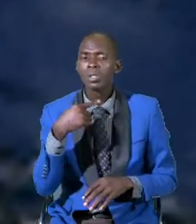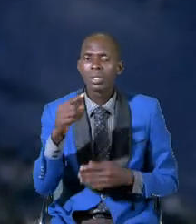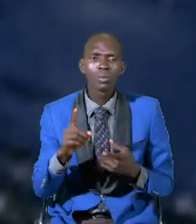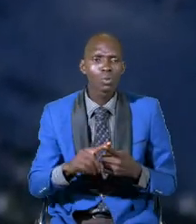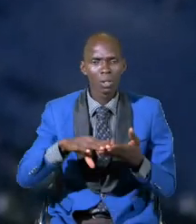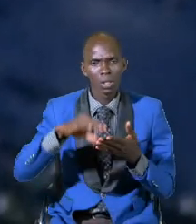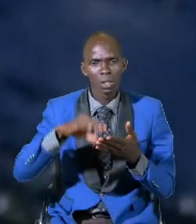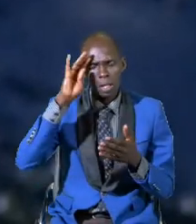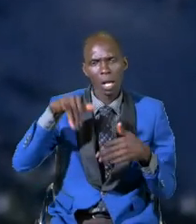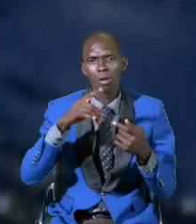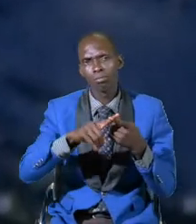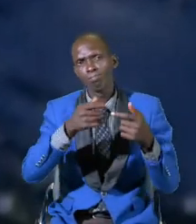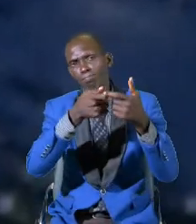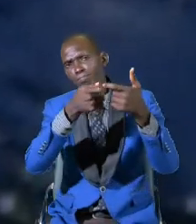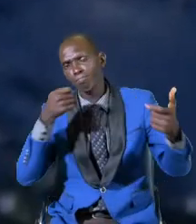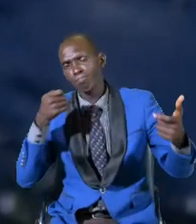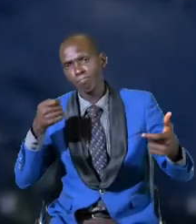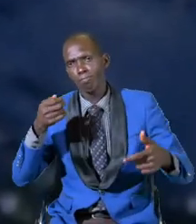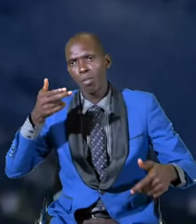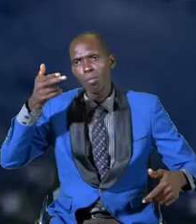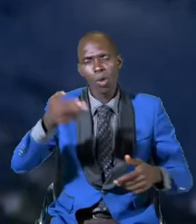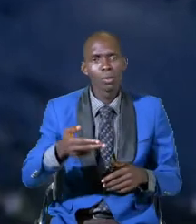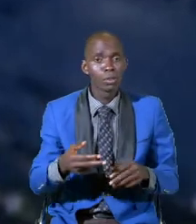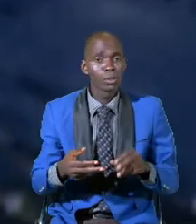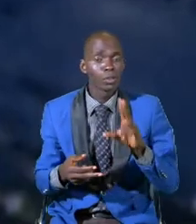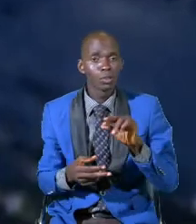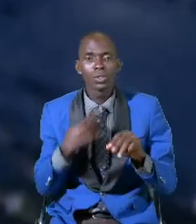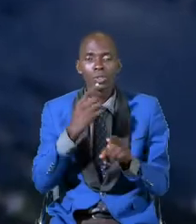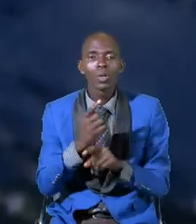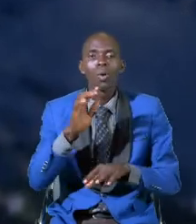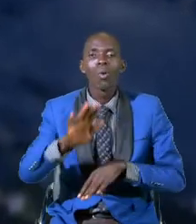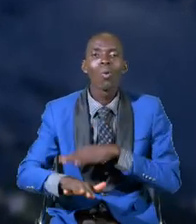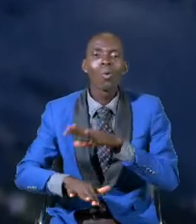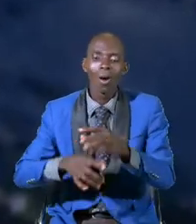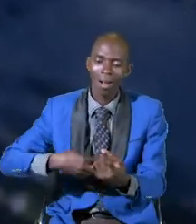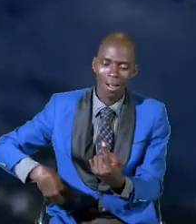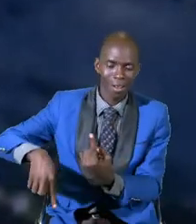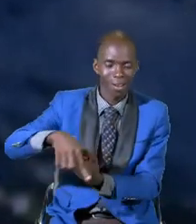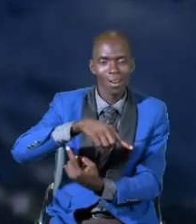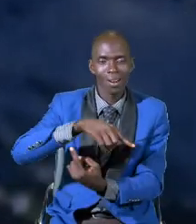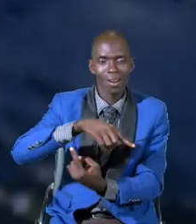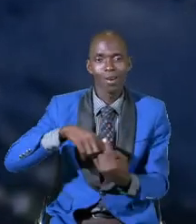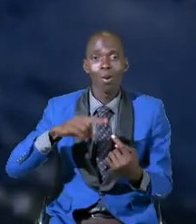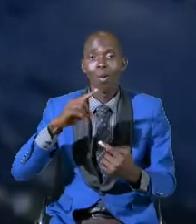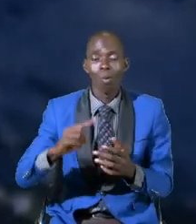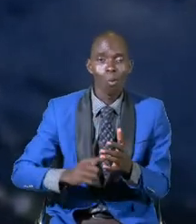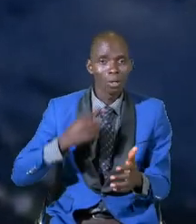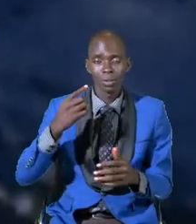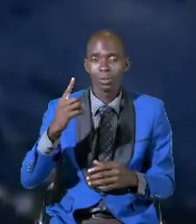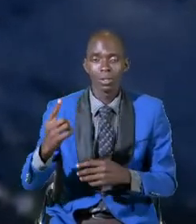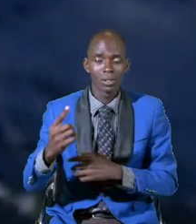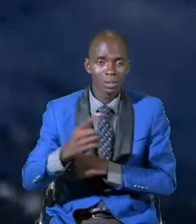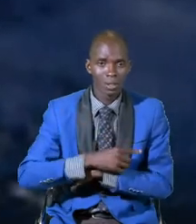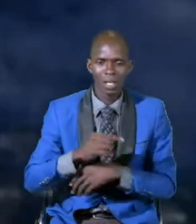do this and do that. What are we going to do? Walk around your Jericho walls once a day. Everybody can do